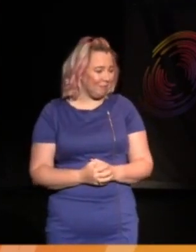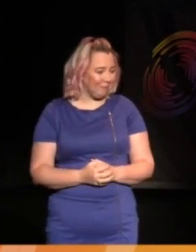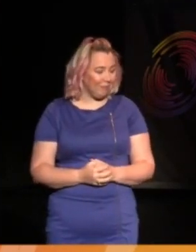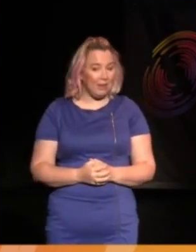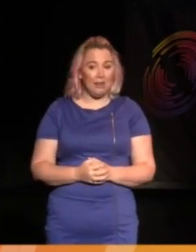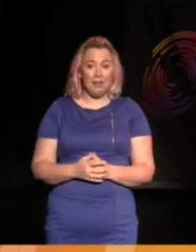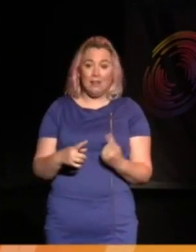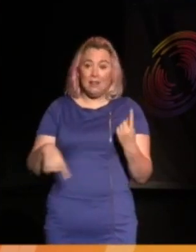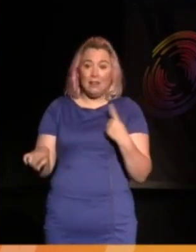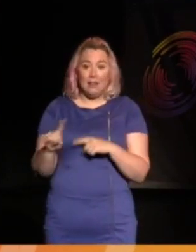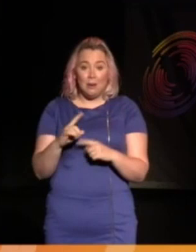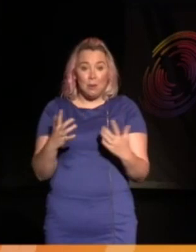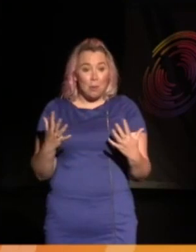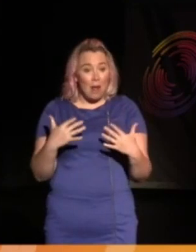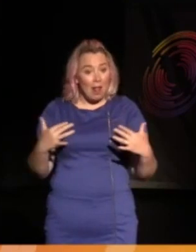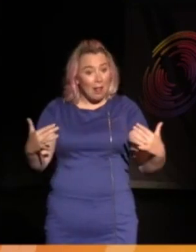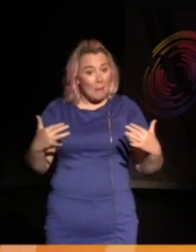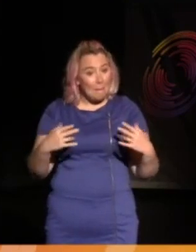welcome.